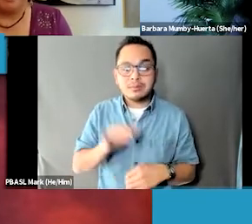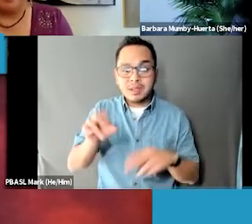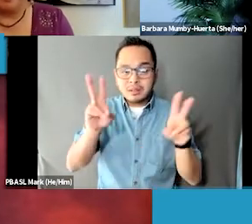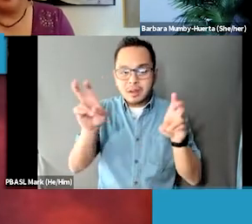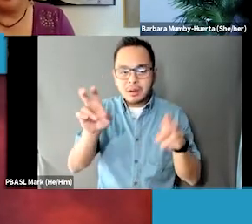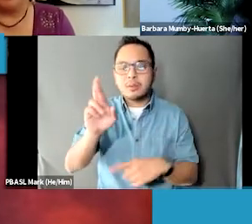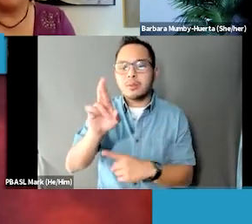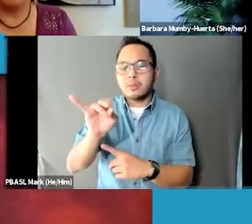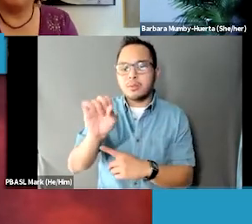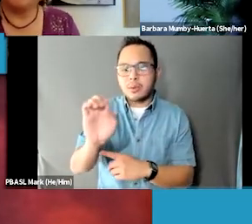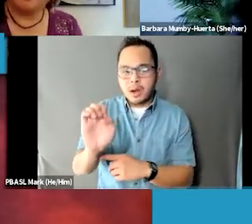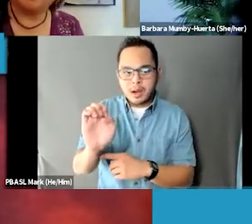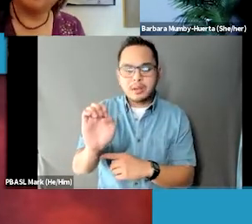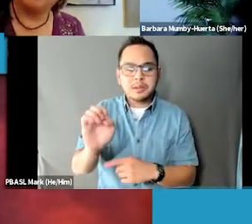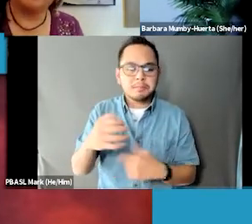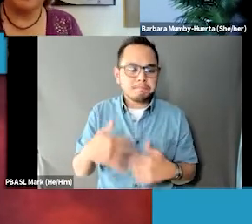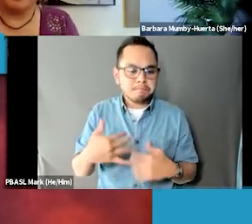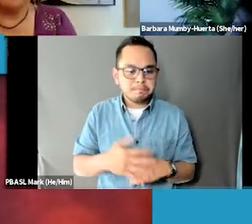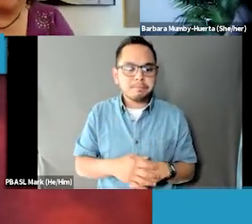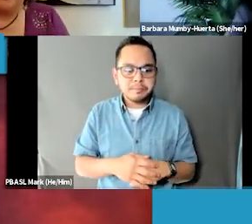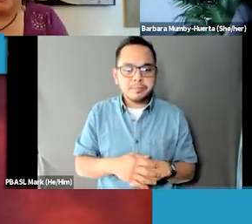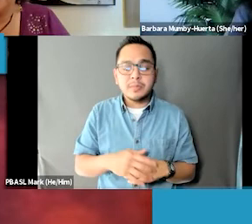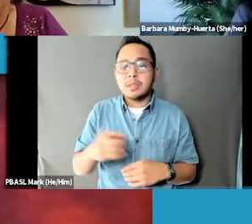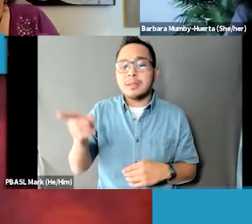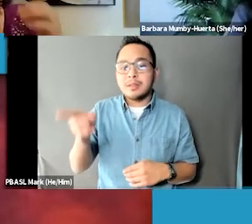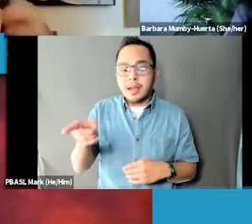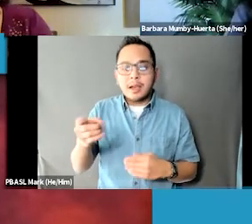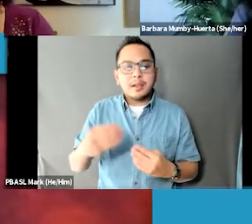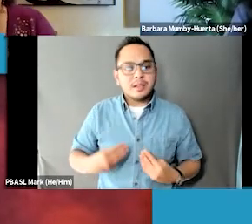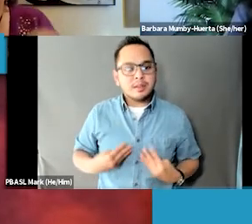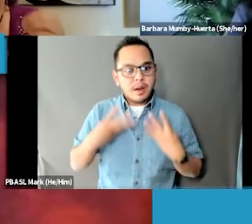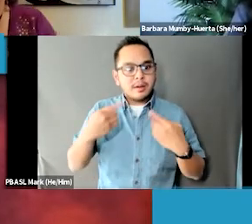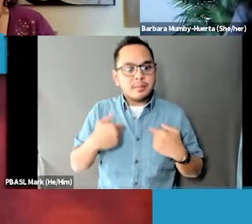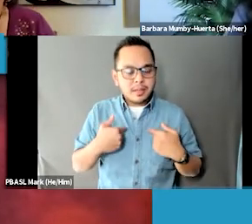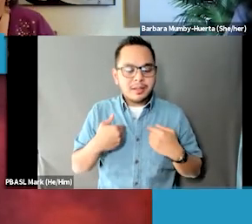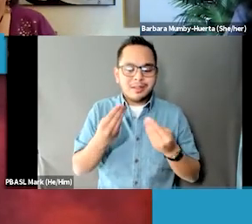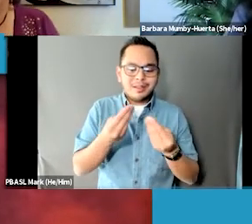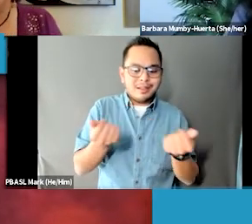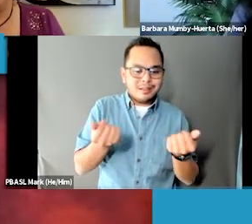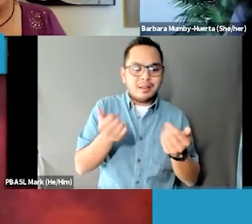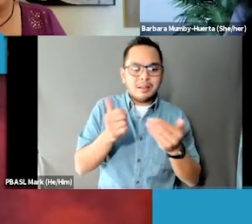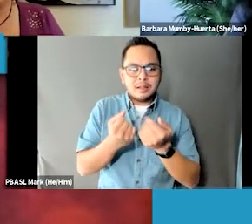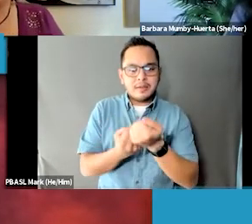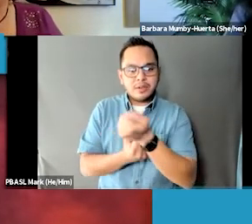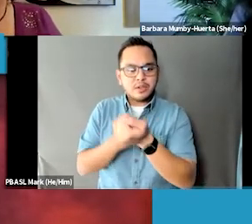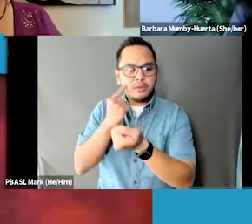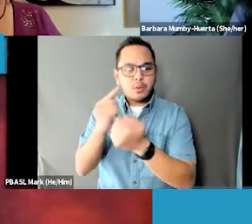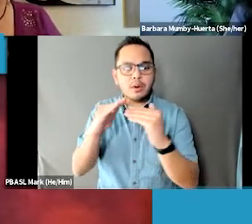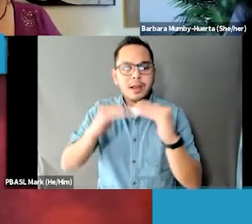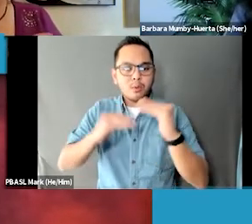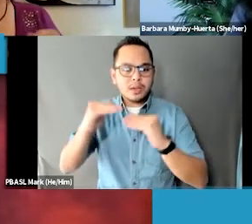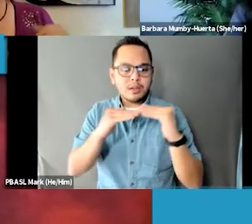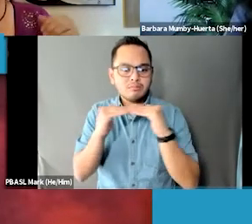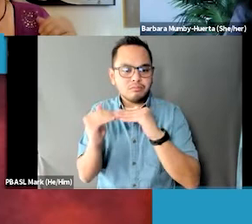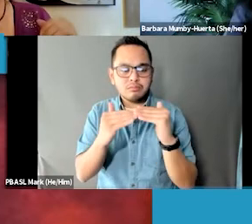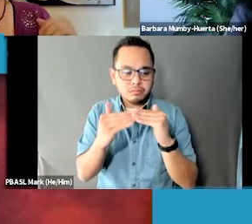Rise. It told me that healing is the foundation for equity, for social justice, because we